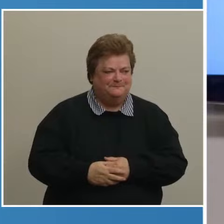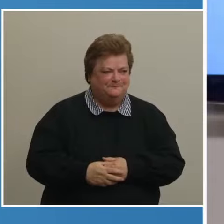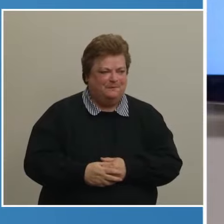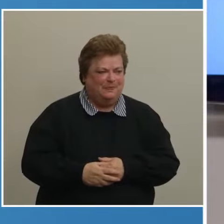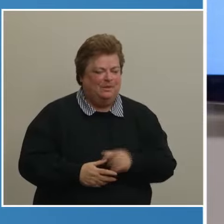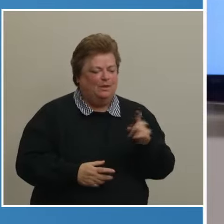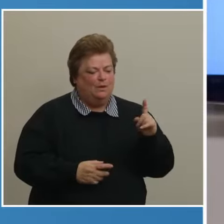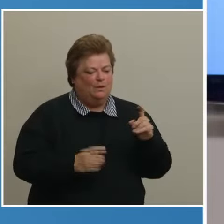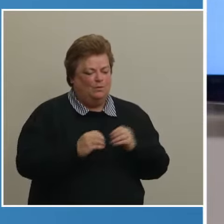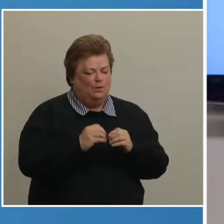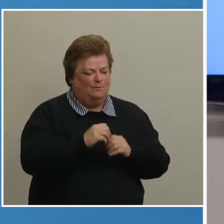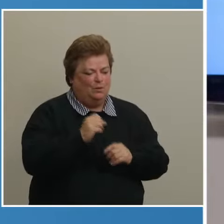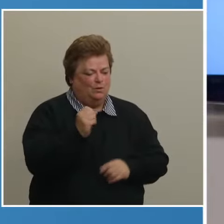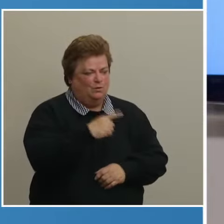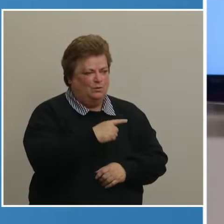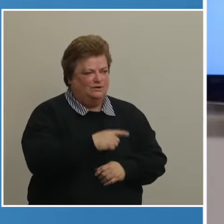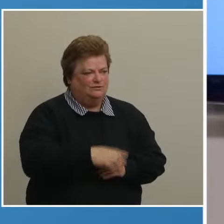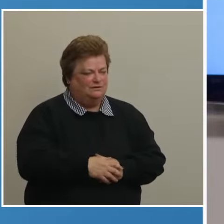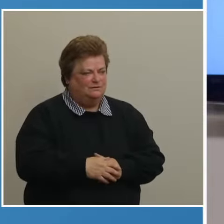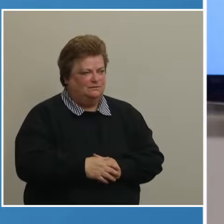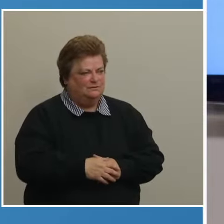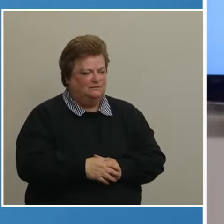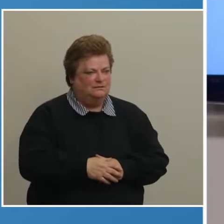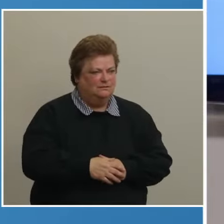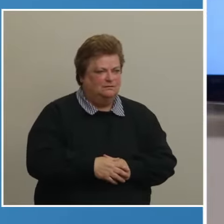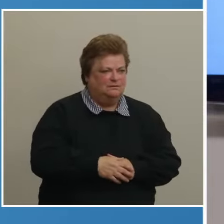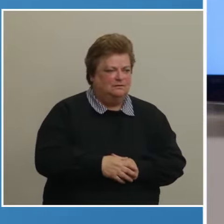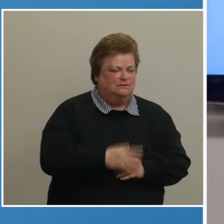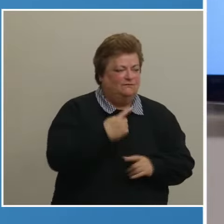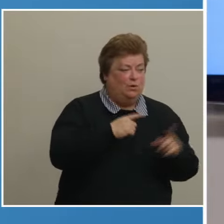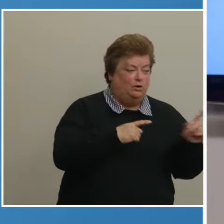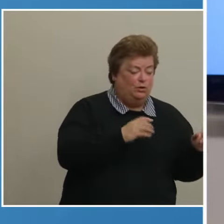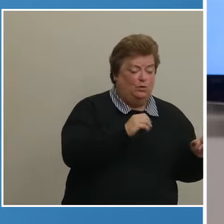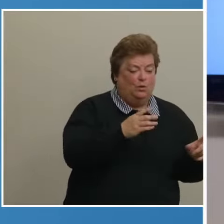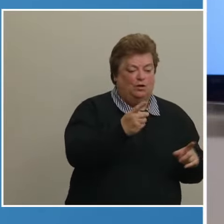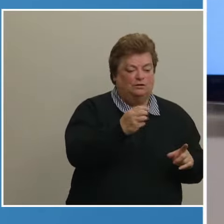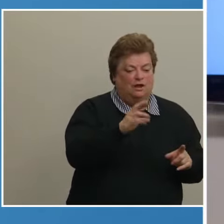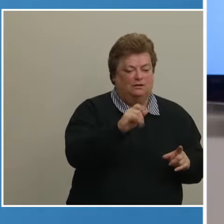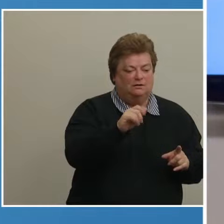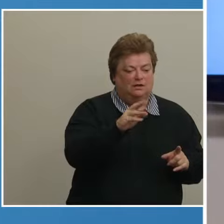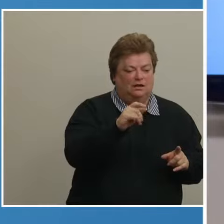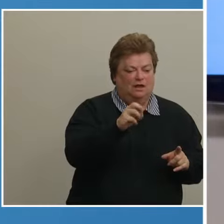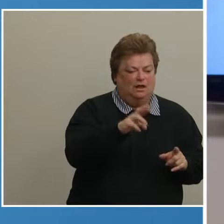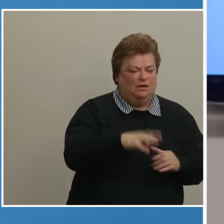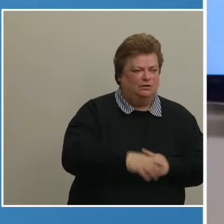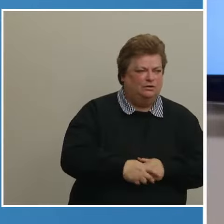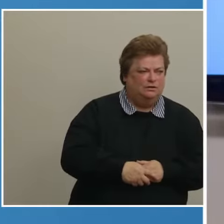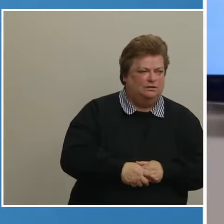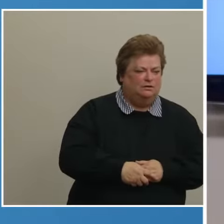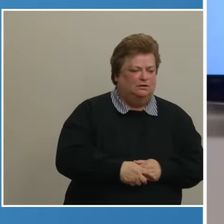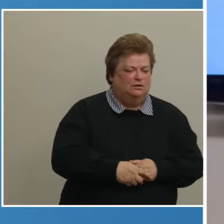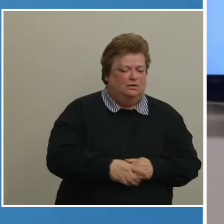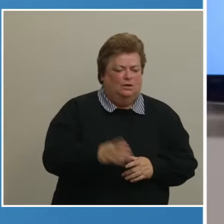And one more question for you or Dr. Lawler. I guess, once you pause this, can you